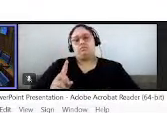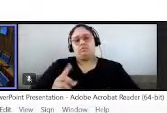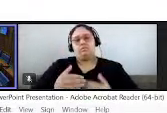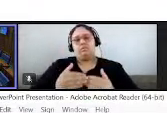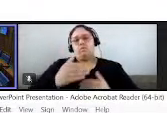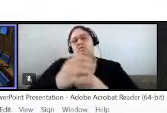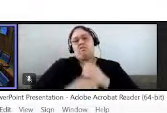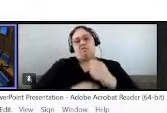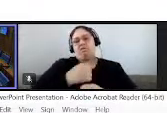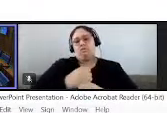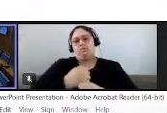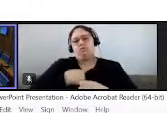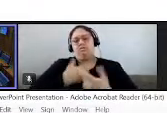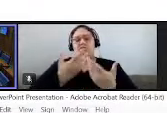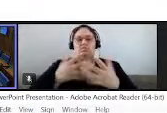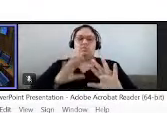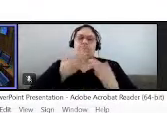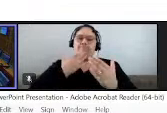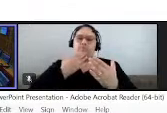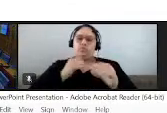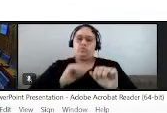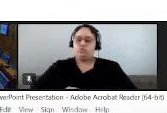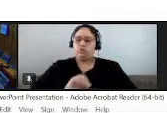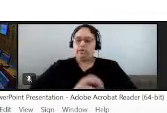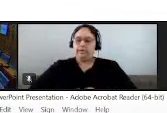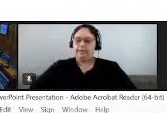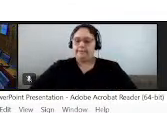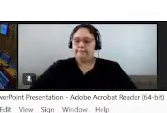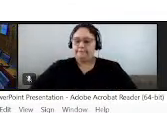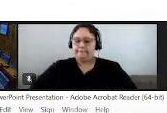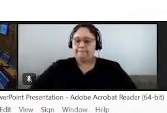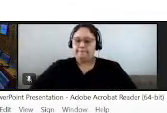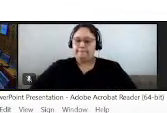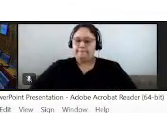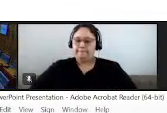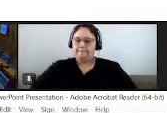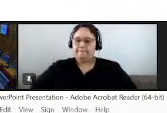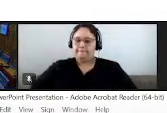think let me leave it there. Thanks, Chairperson.